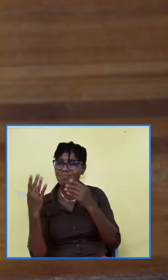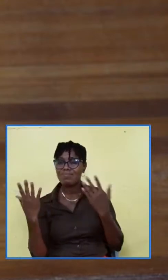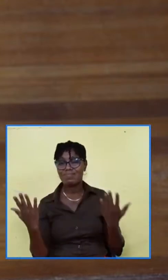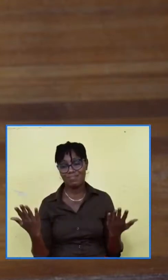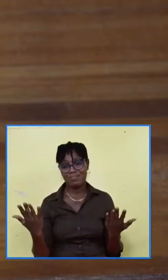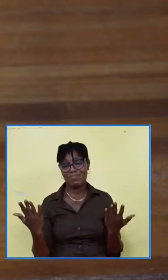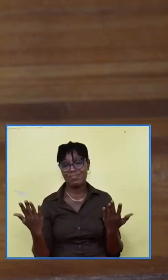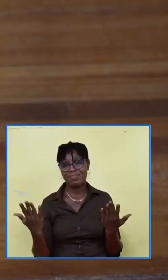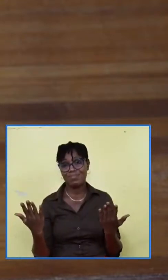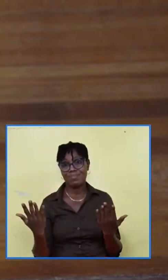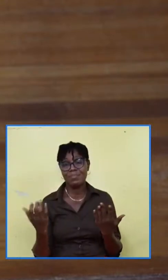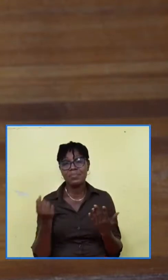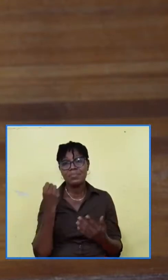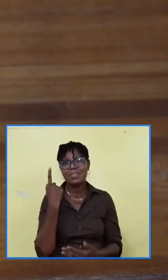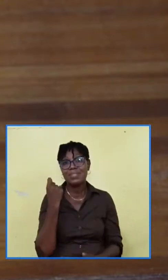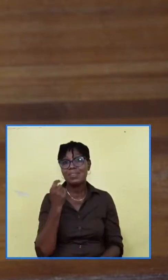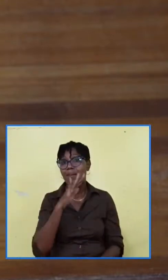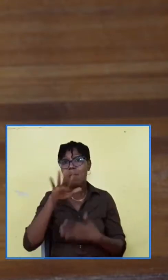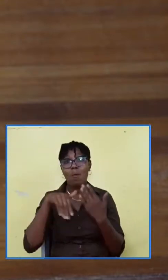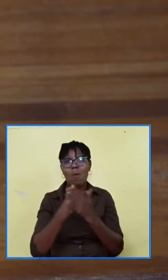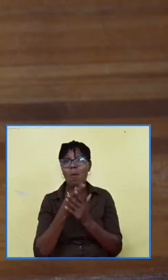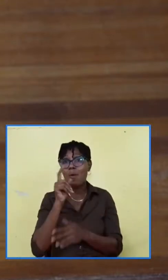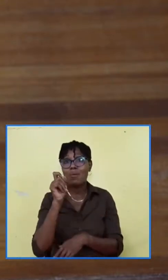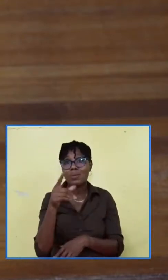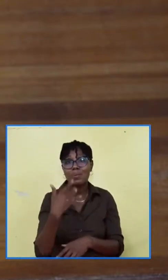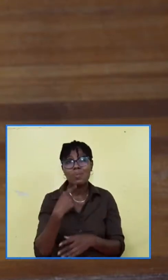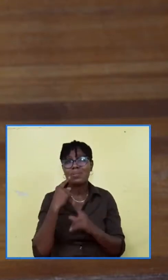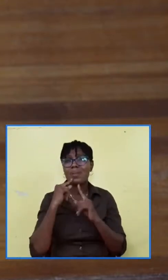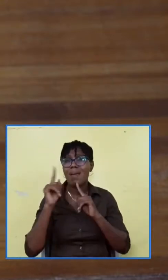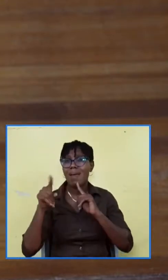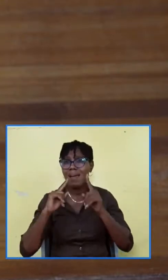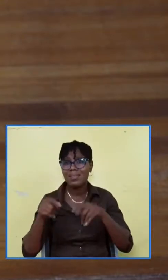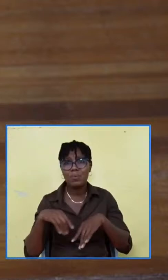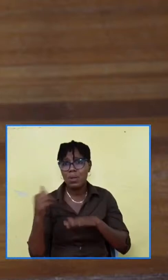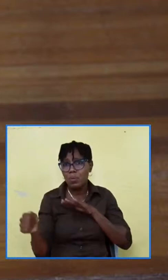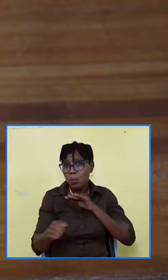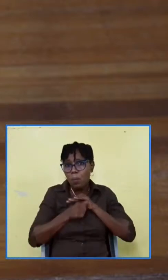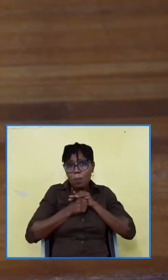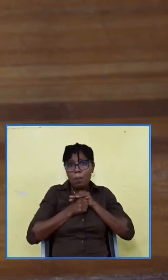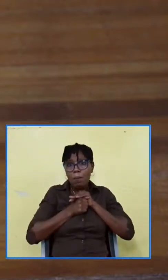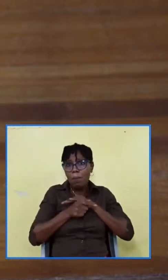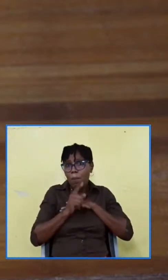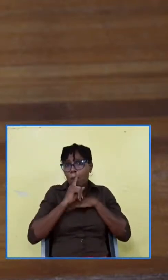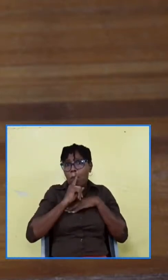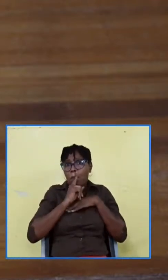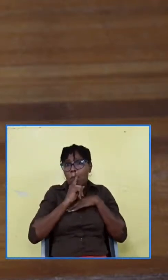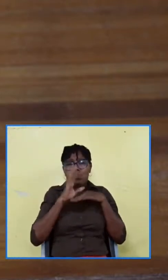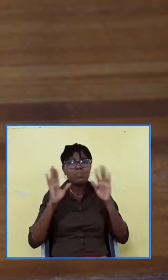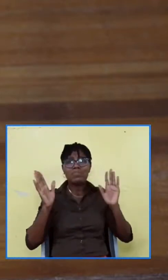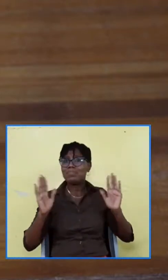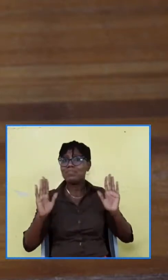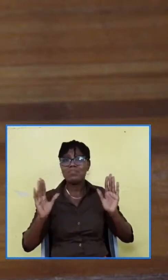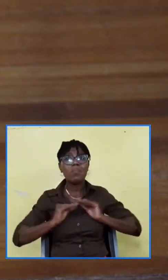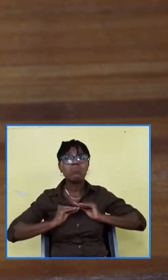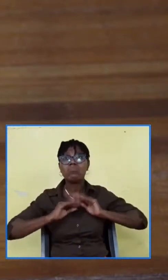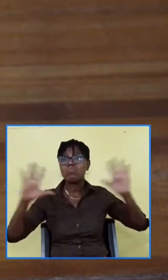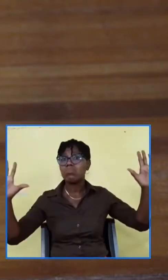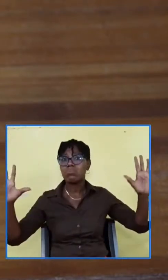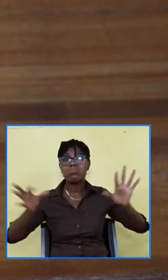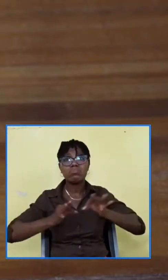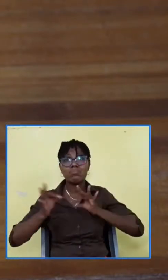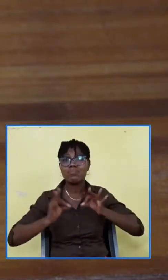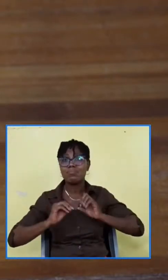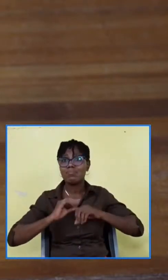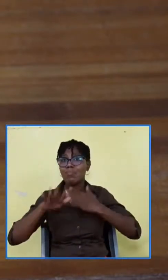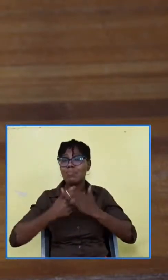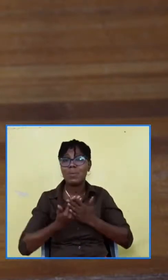We want to answer all questions and don't conceal anything, because in undertaking this thing, we